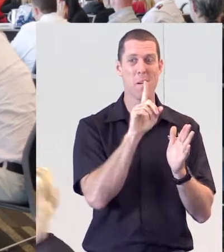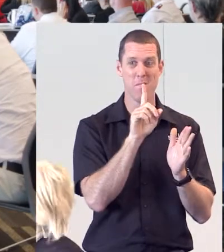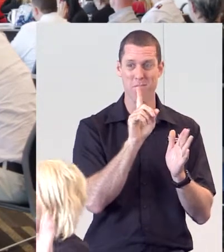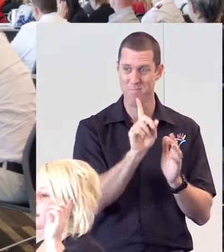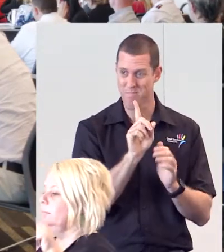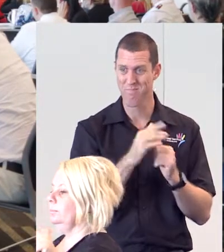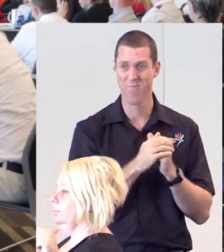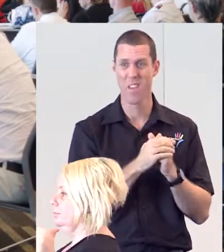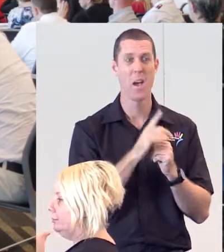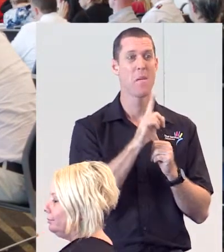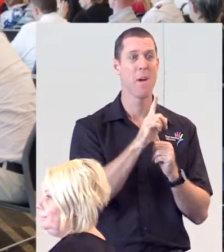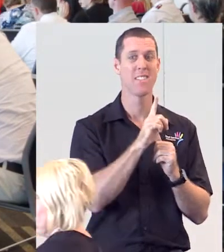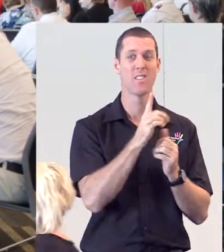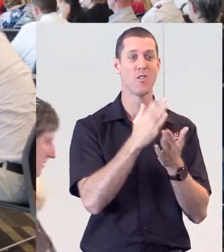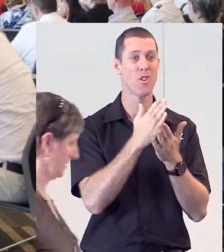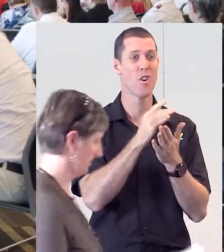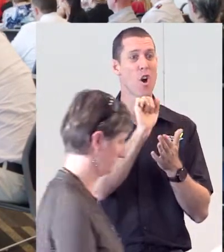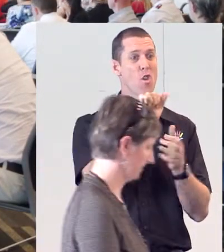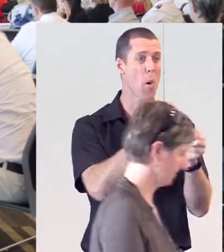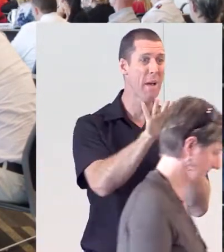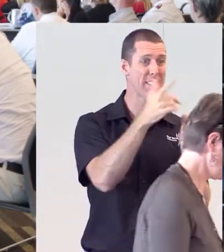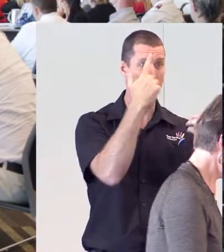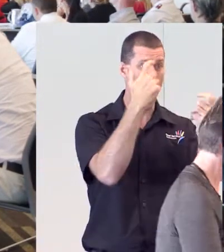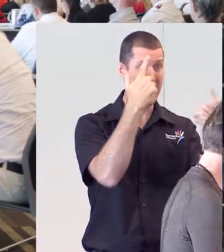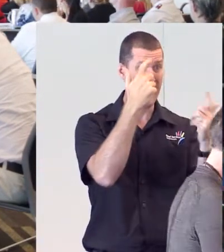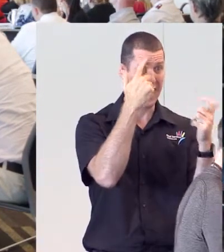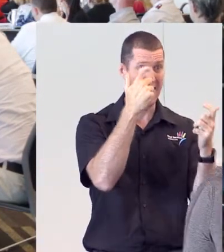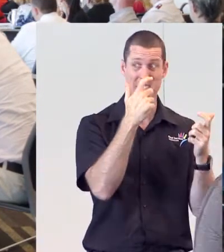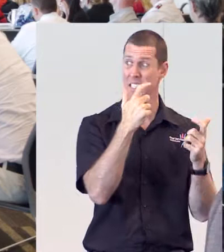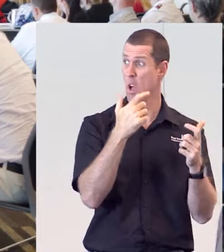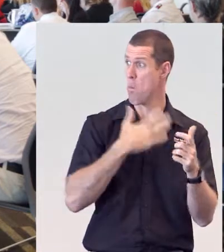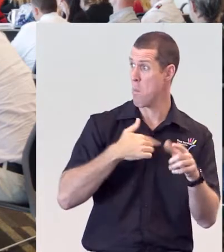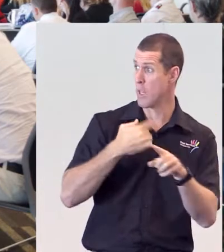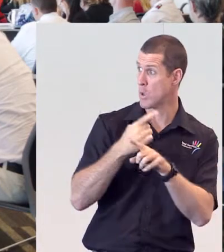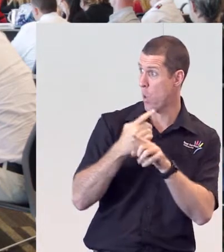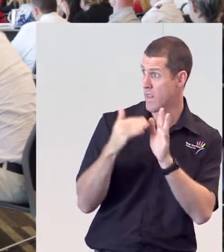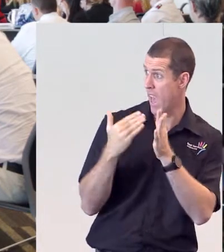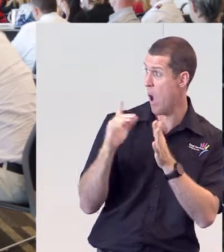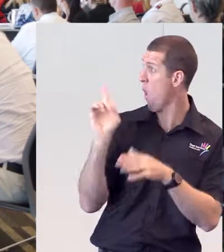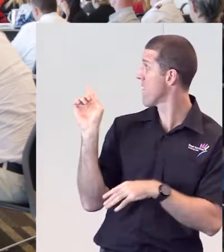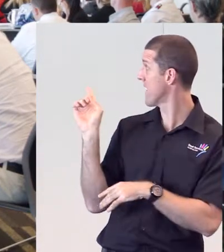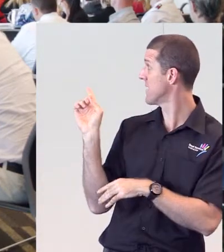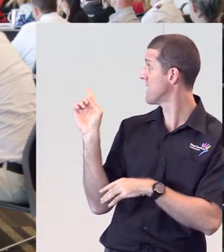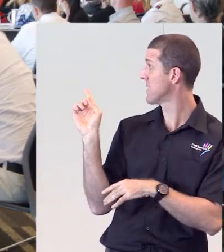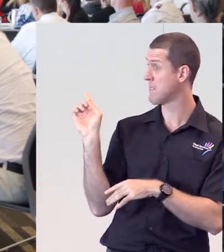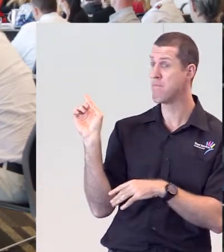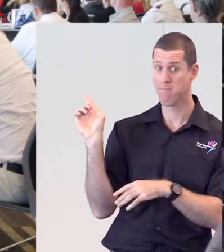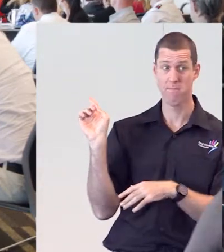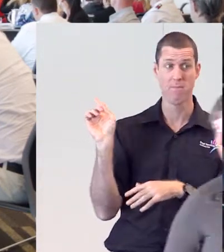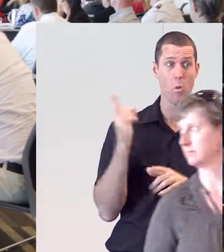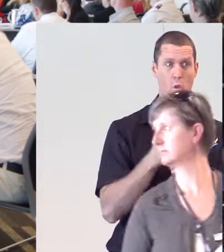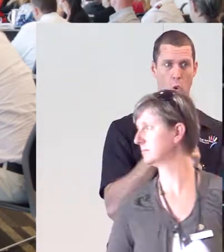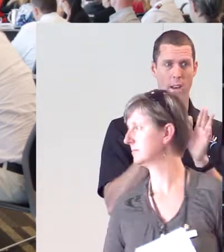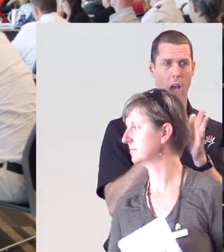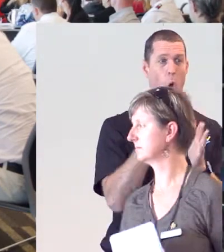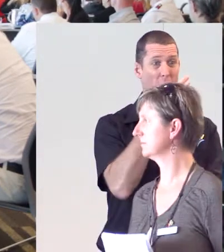Yep, so hand over your best ideas. You want me to talk to this now? Yep. We're going to